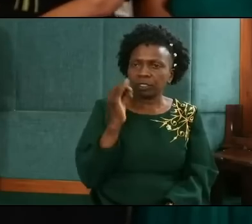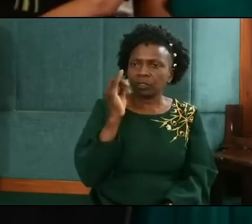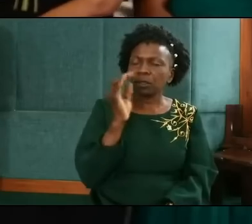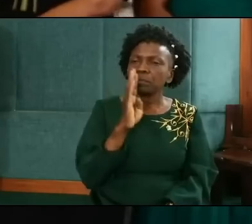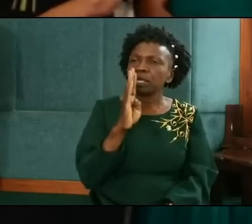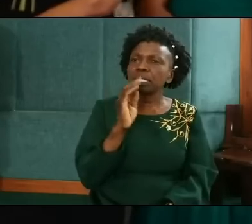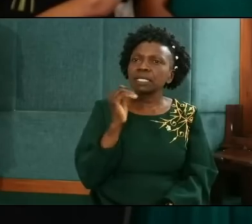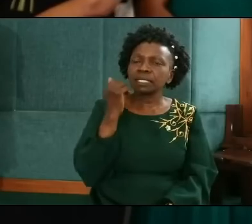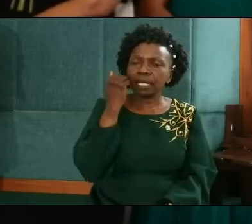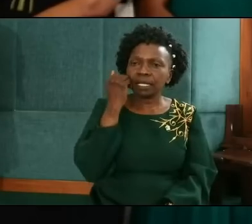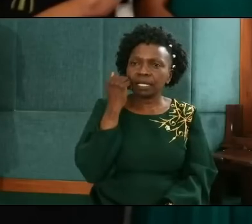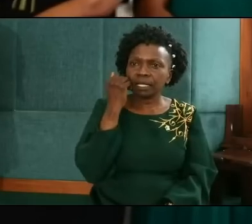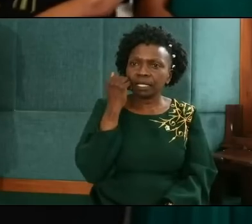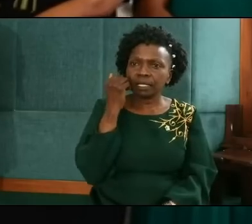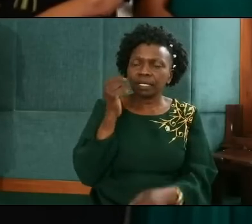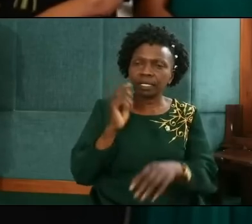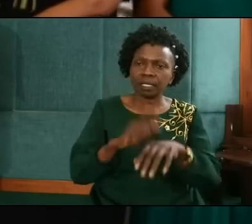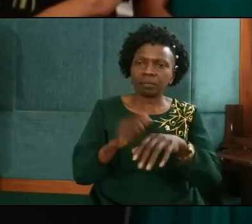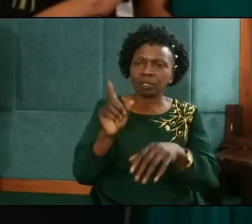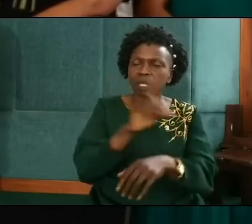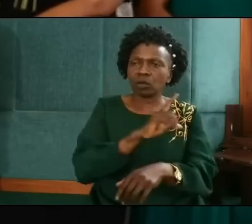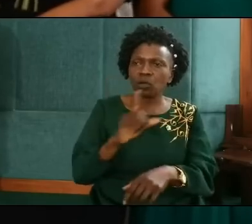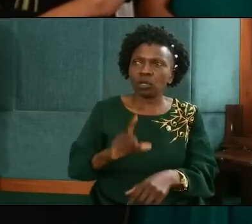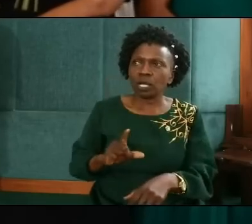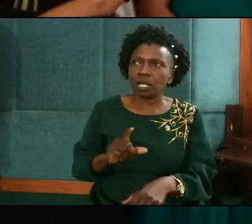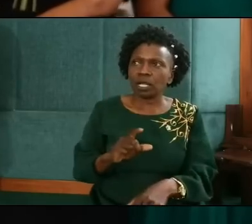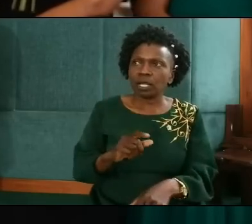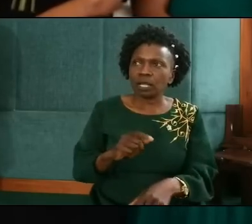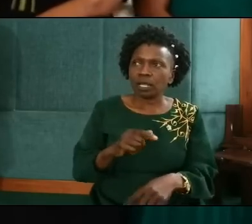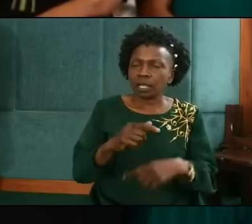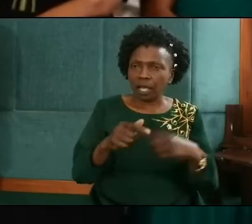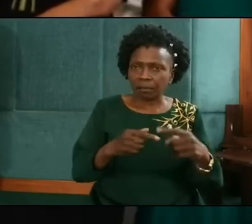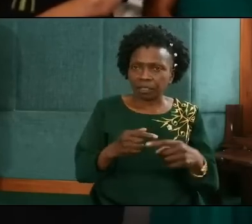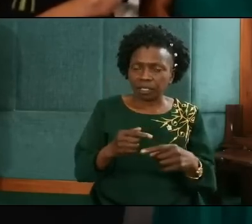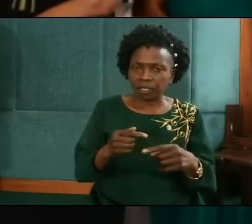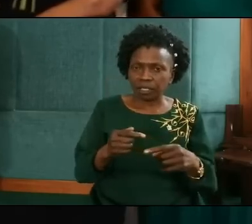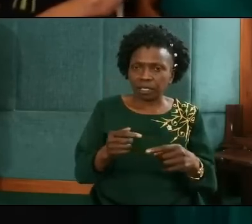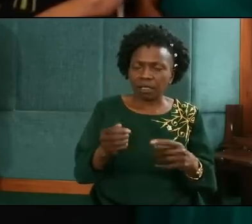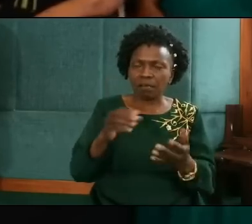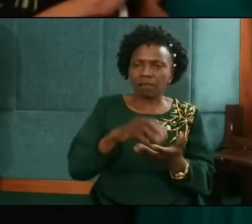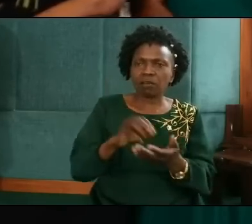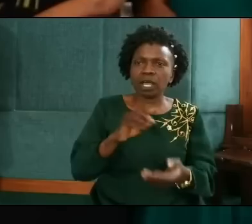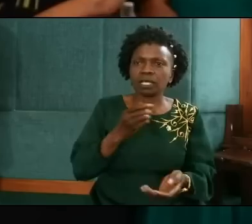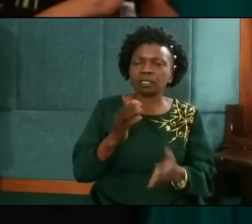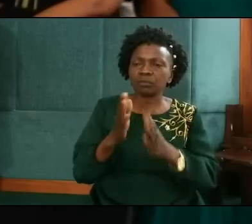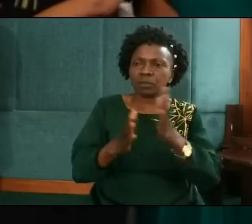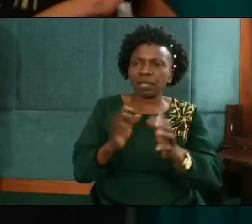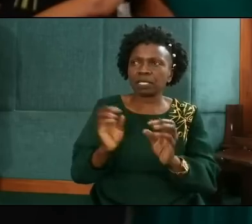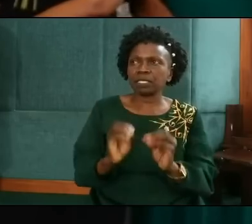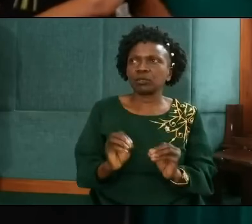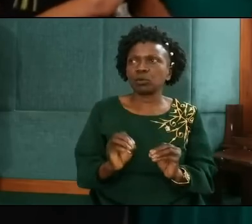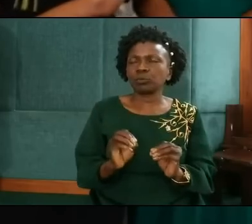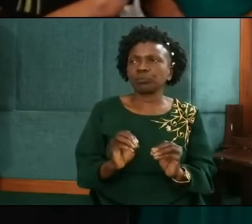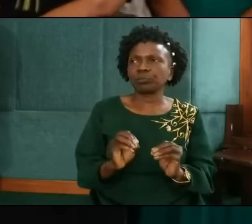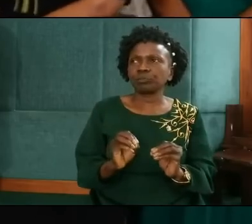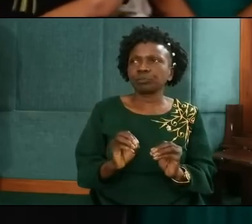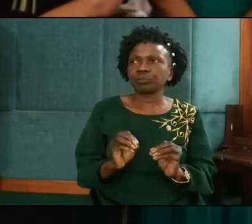Lord comes, catch us unprepared. I give God thanks and